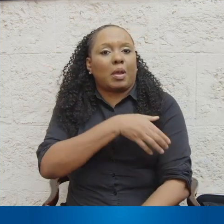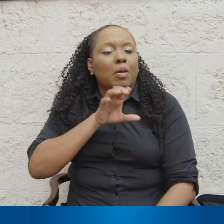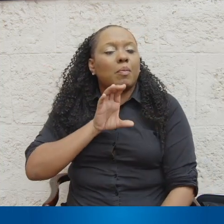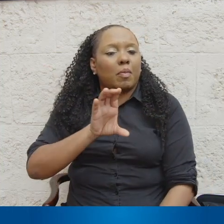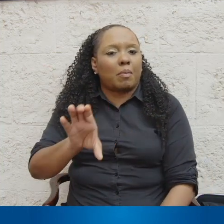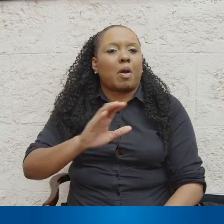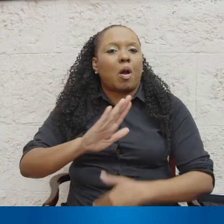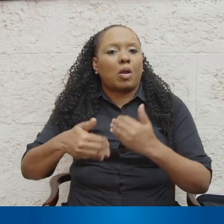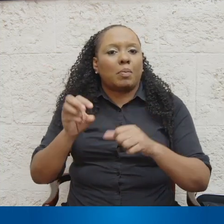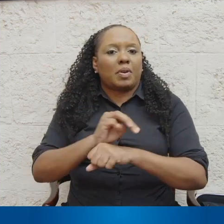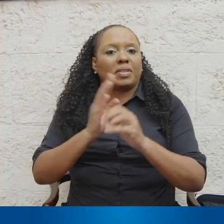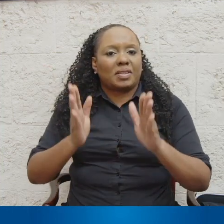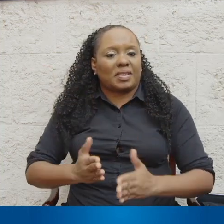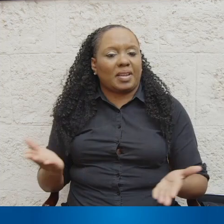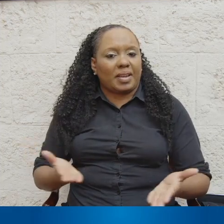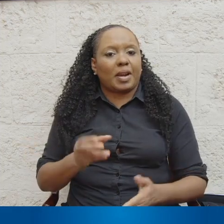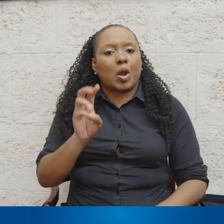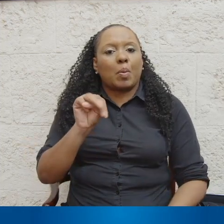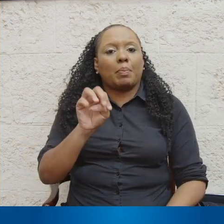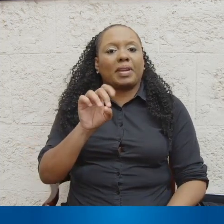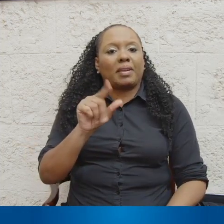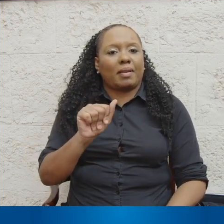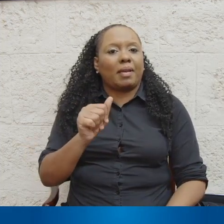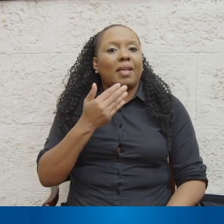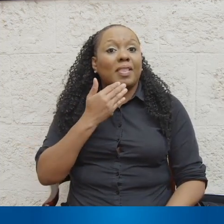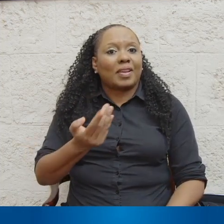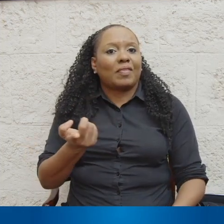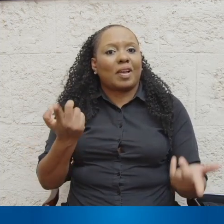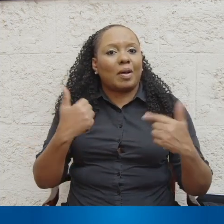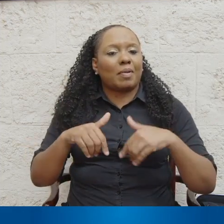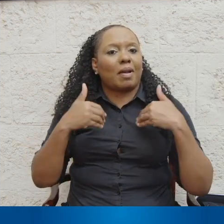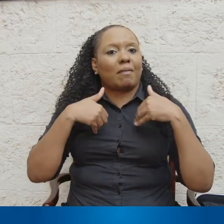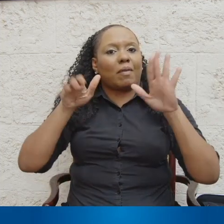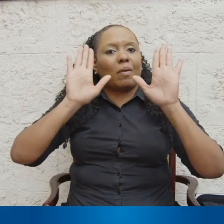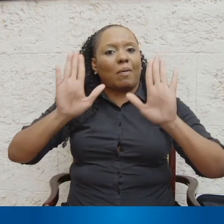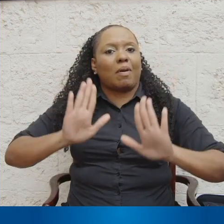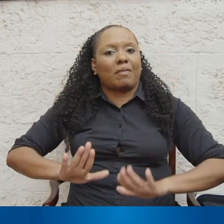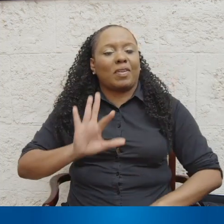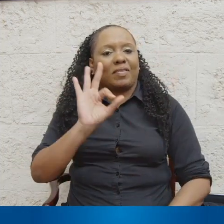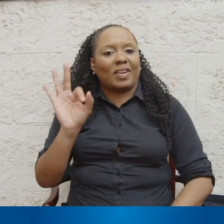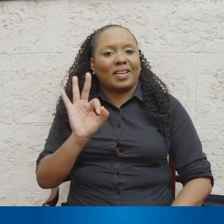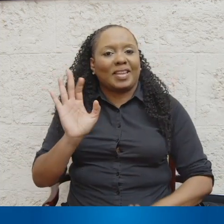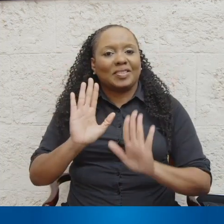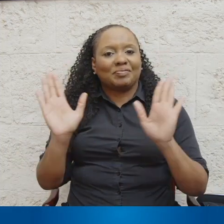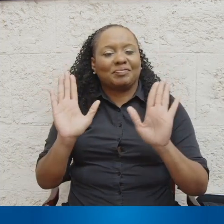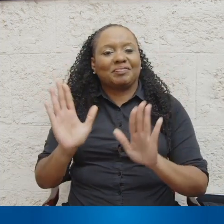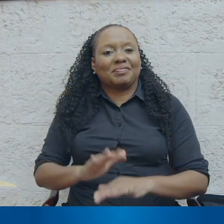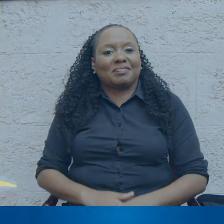Honourable Charles Griffith. Members of the media, thank you so much for being here. Do have a fantastic Friday.